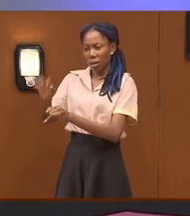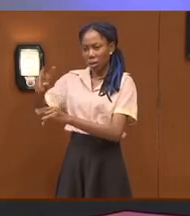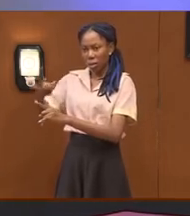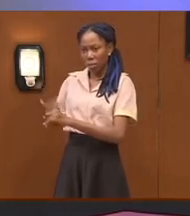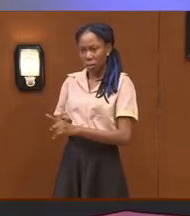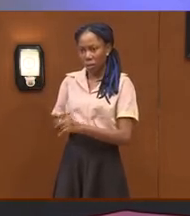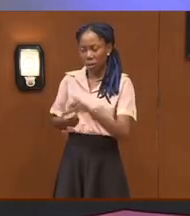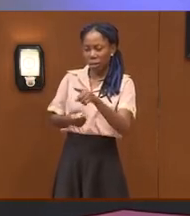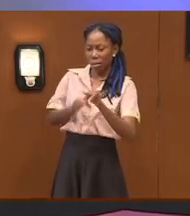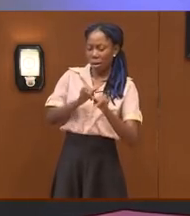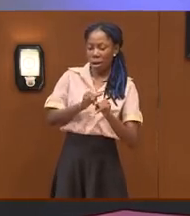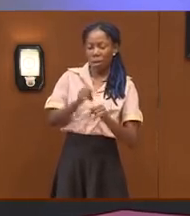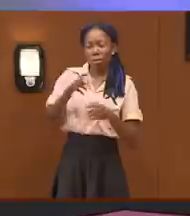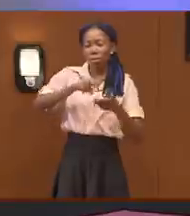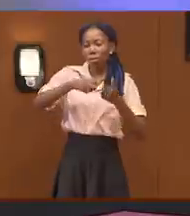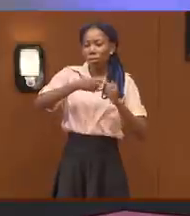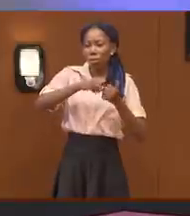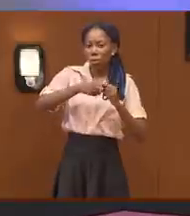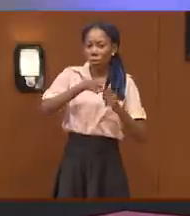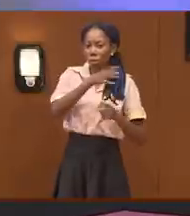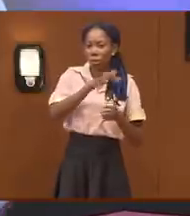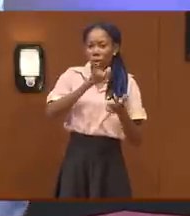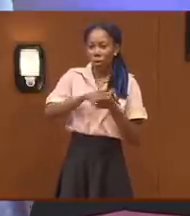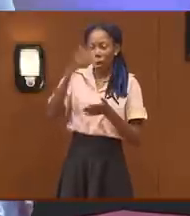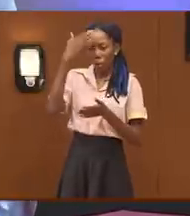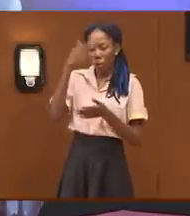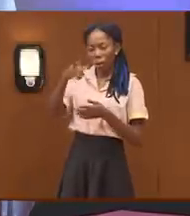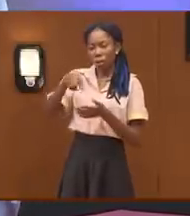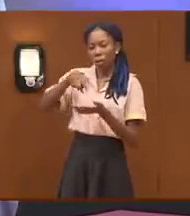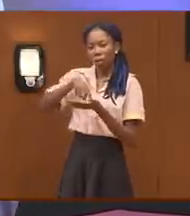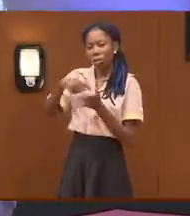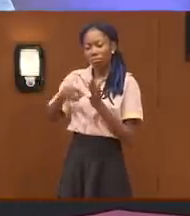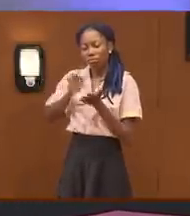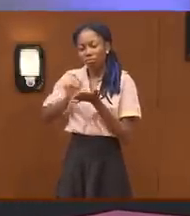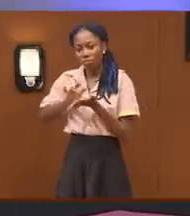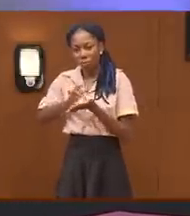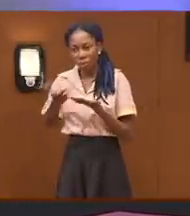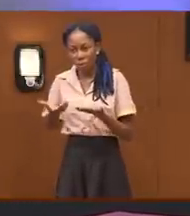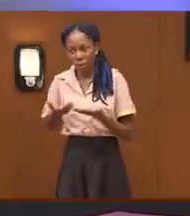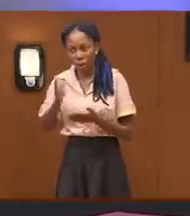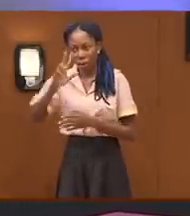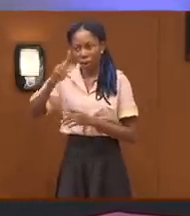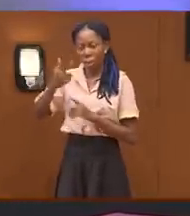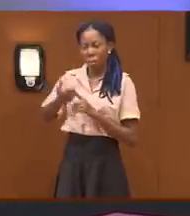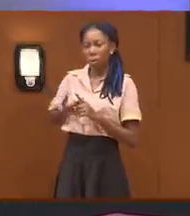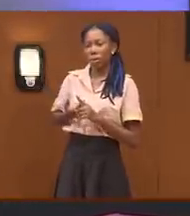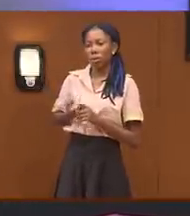and I have a problem with him. That's why I calculated that 3 months, because by June, my rent will expire.